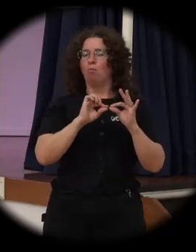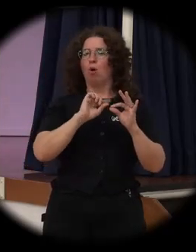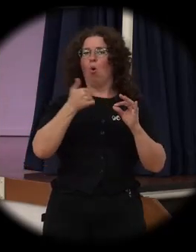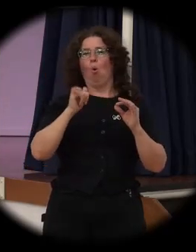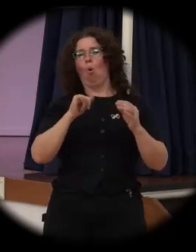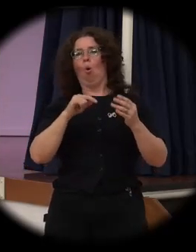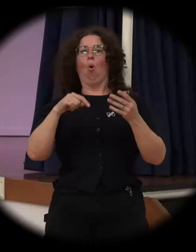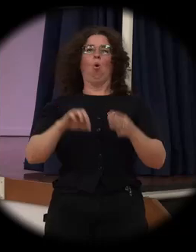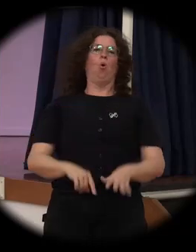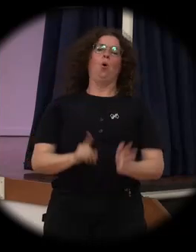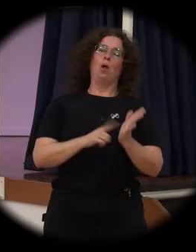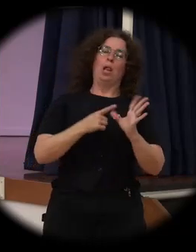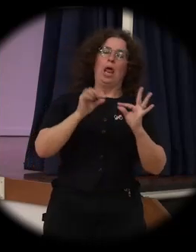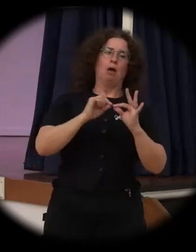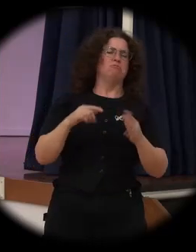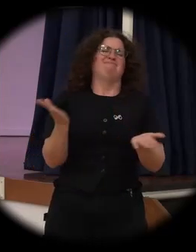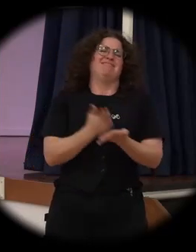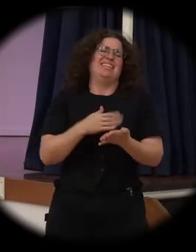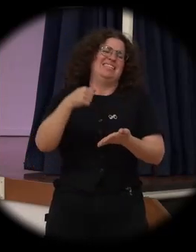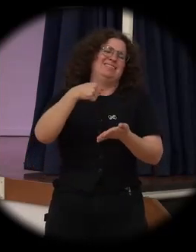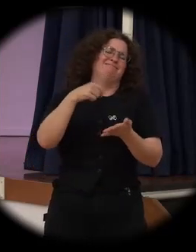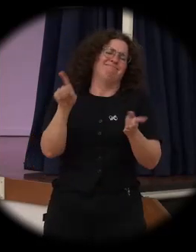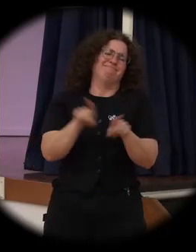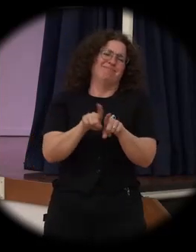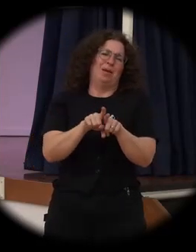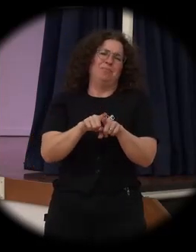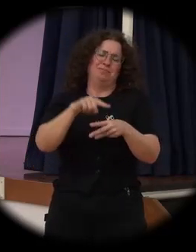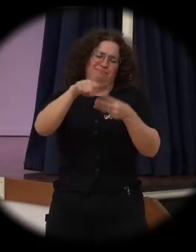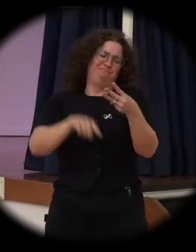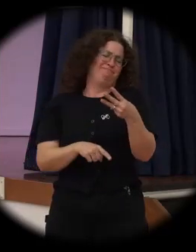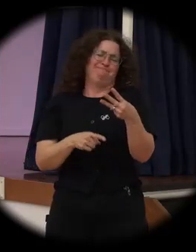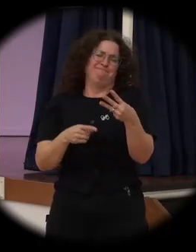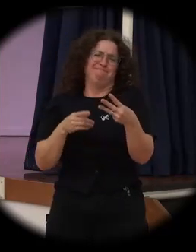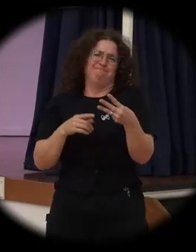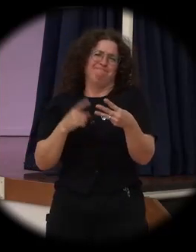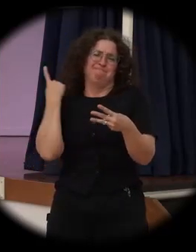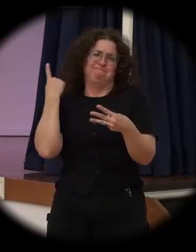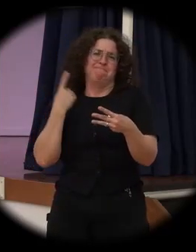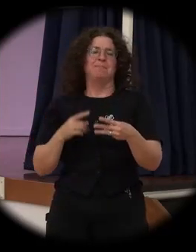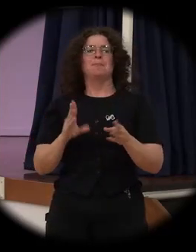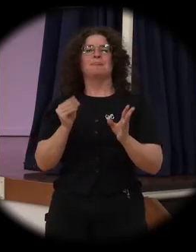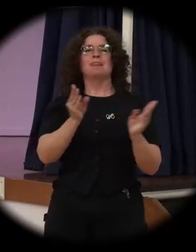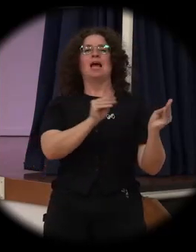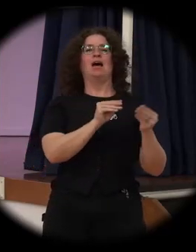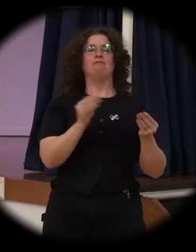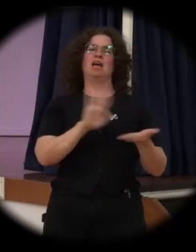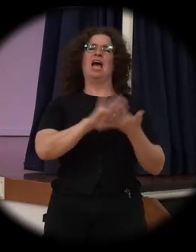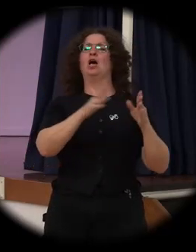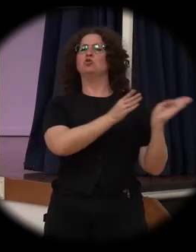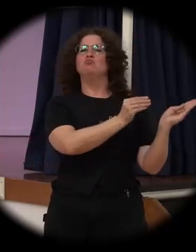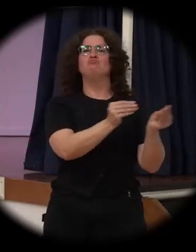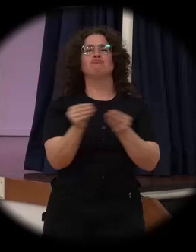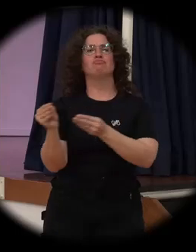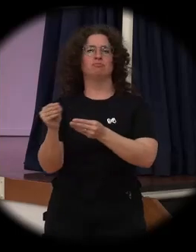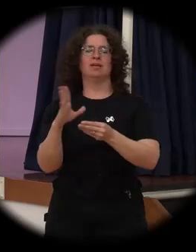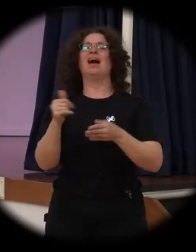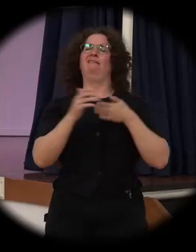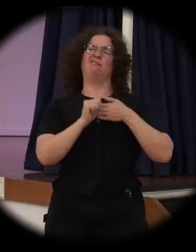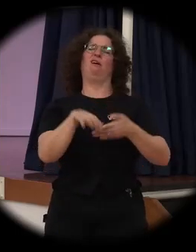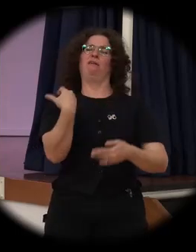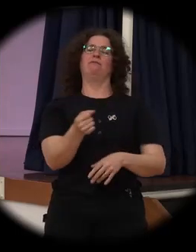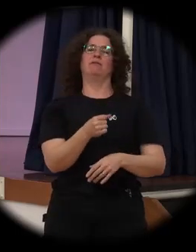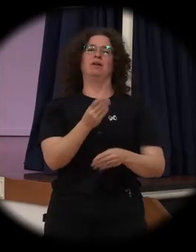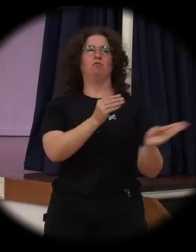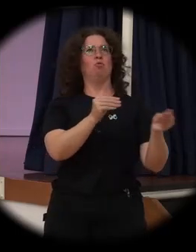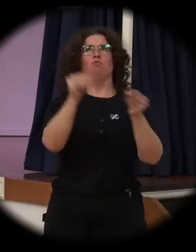the same kind of fundamental thing, and it's easy to convert between them. They have like migration guides in their documentation if you want to move